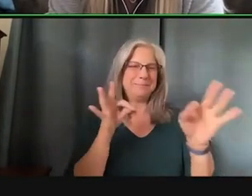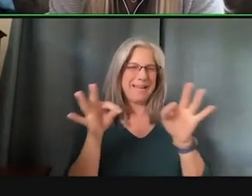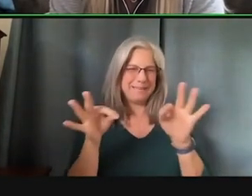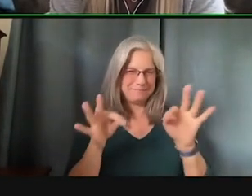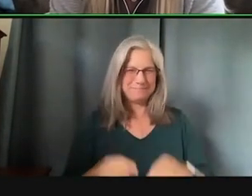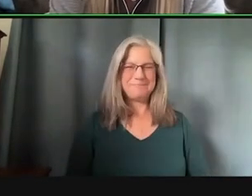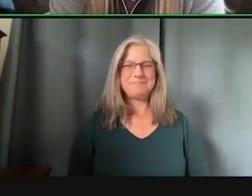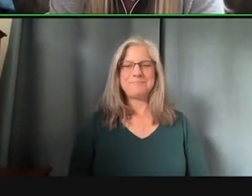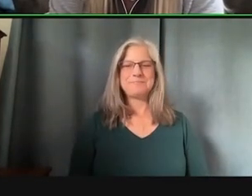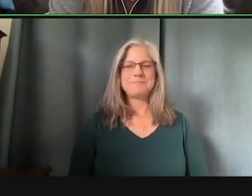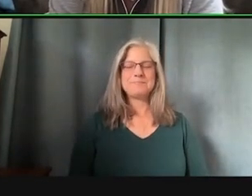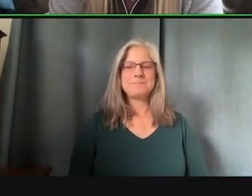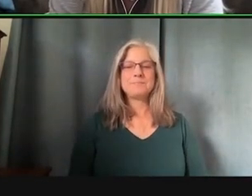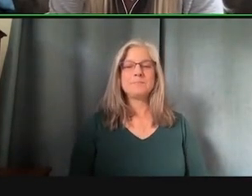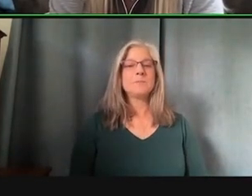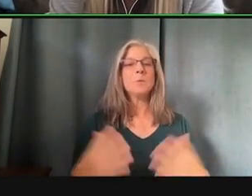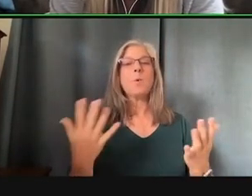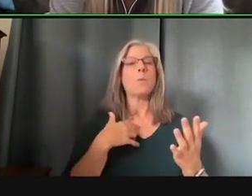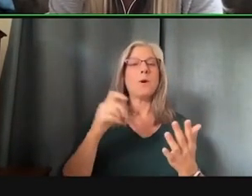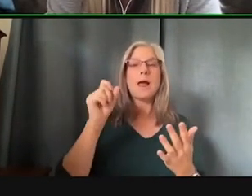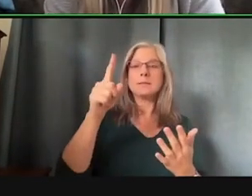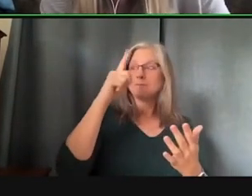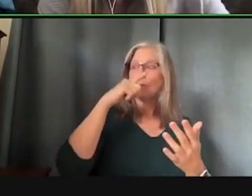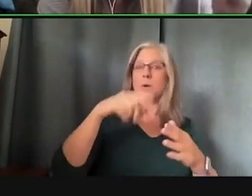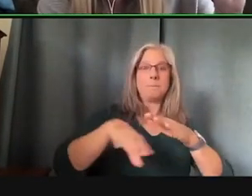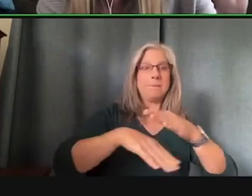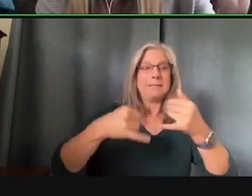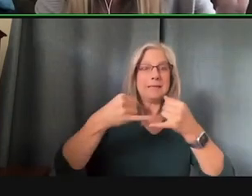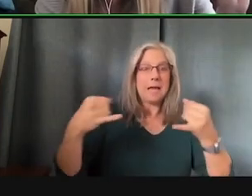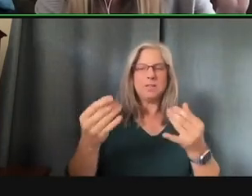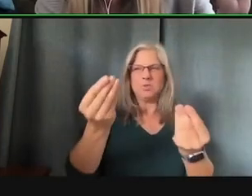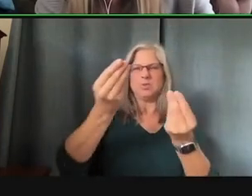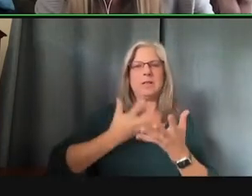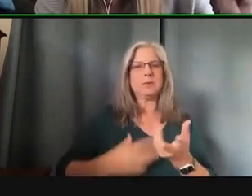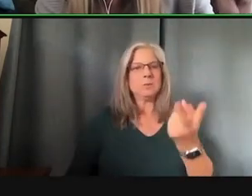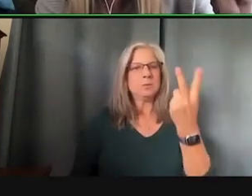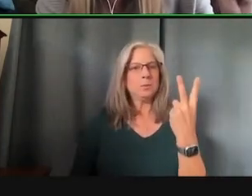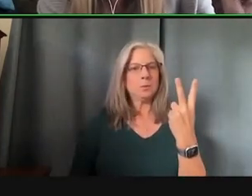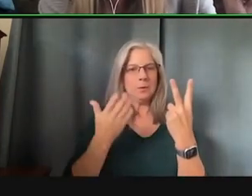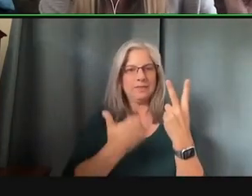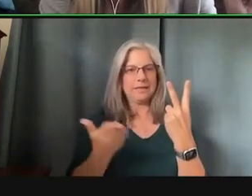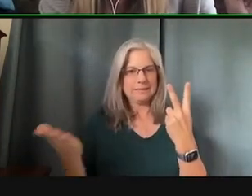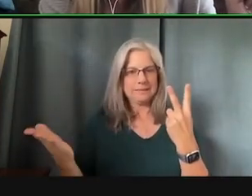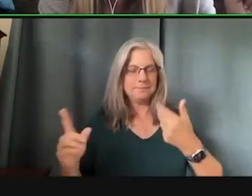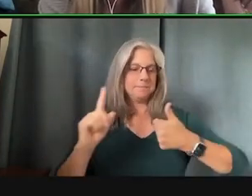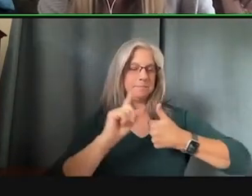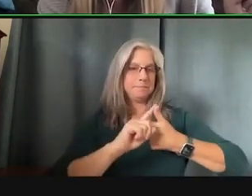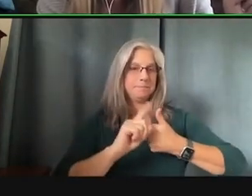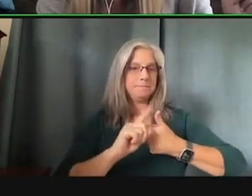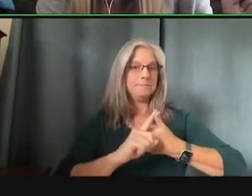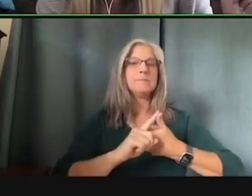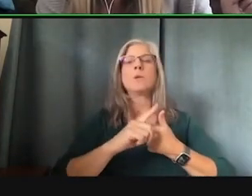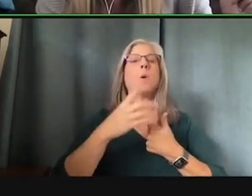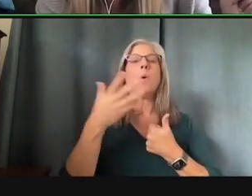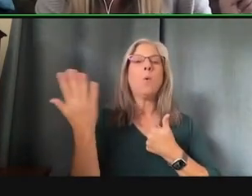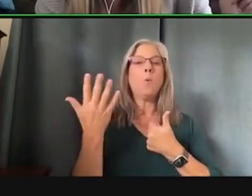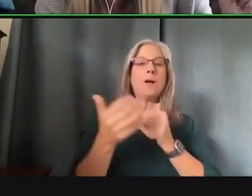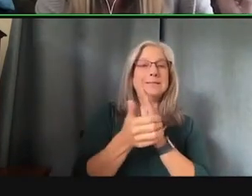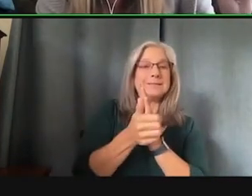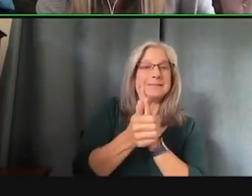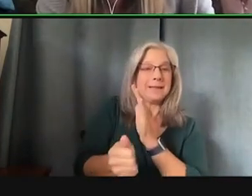we're asking for our baseline is to tell us 2 things. It's asking us to tell us what the skill